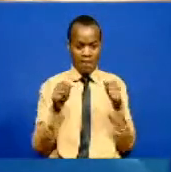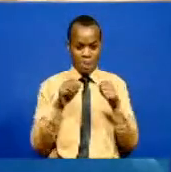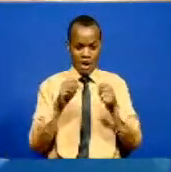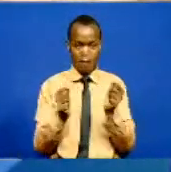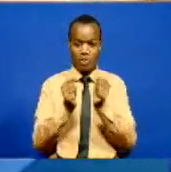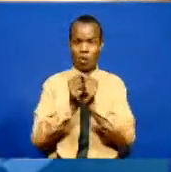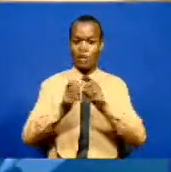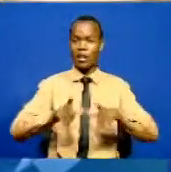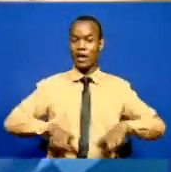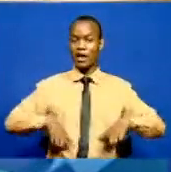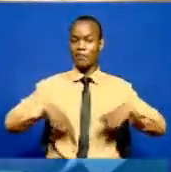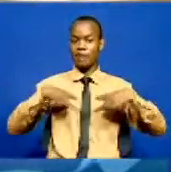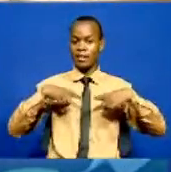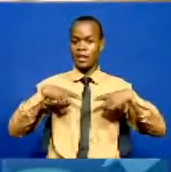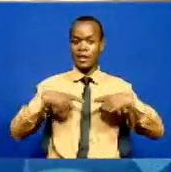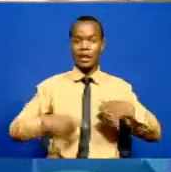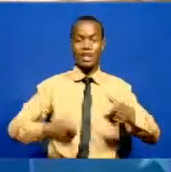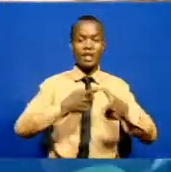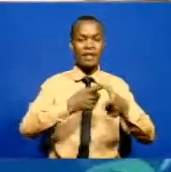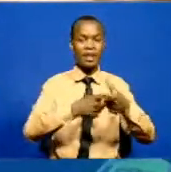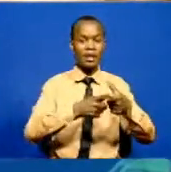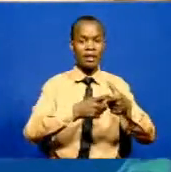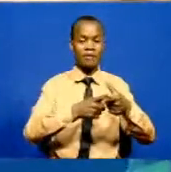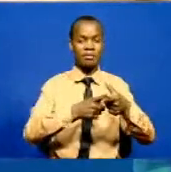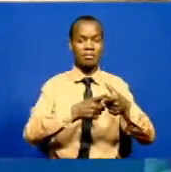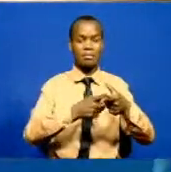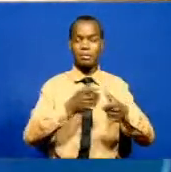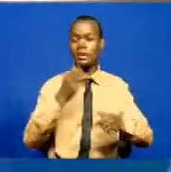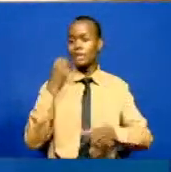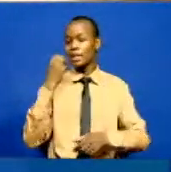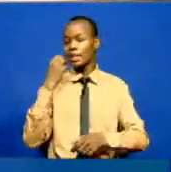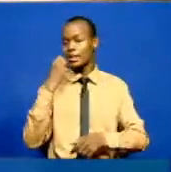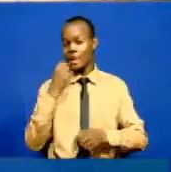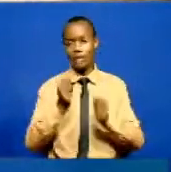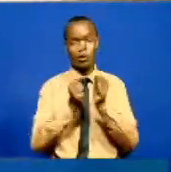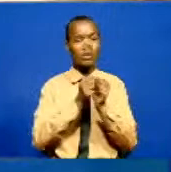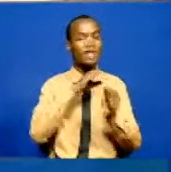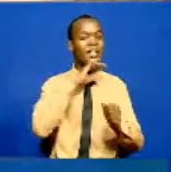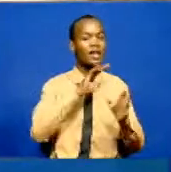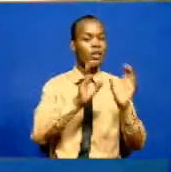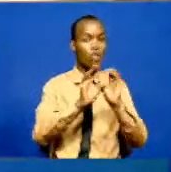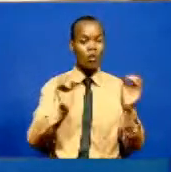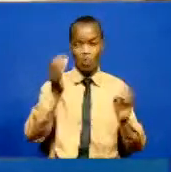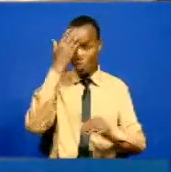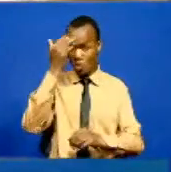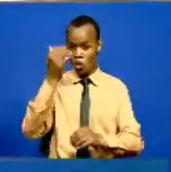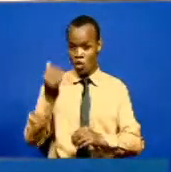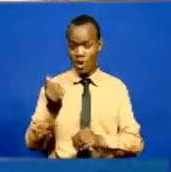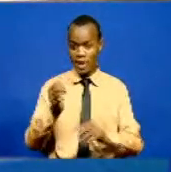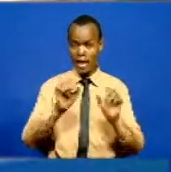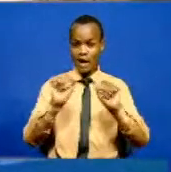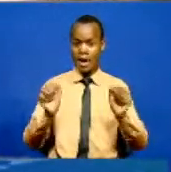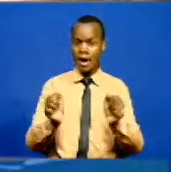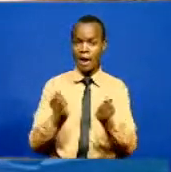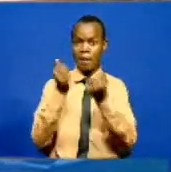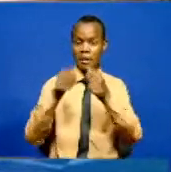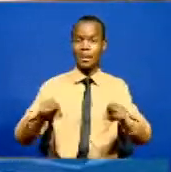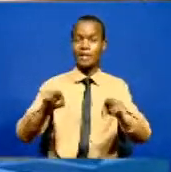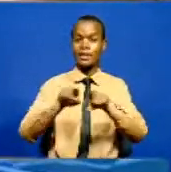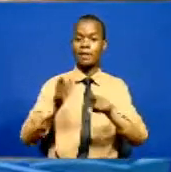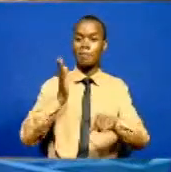should not be displeased with death, since it comes from the hand of the same